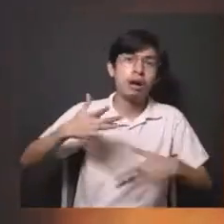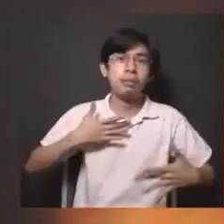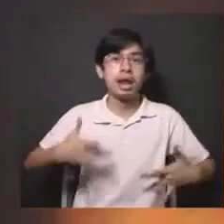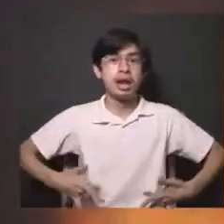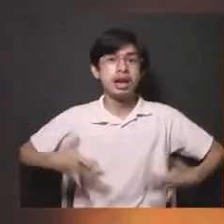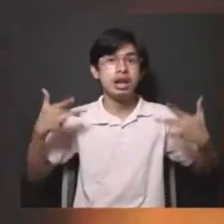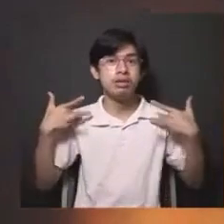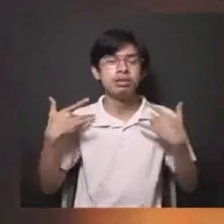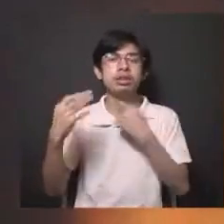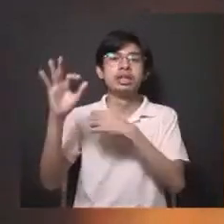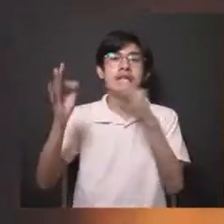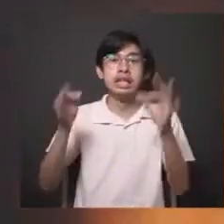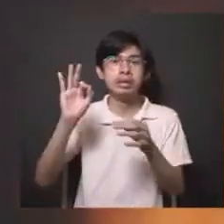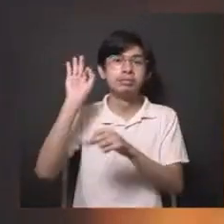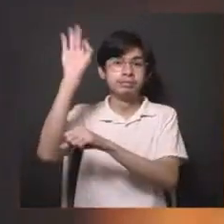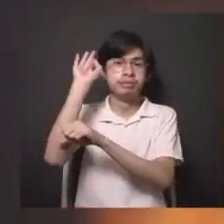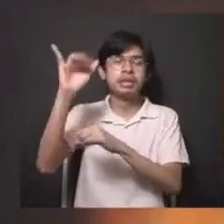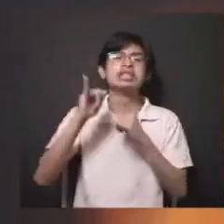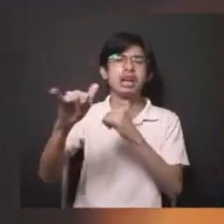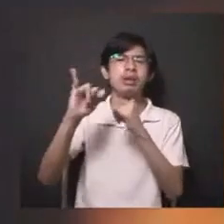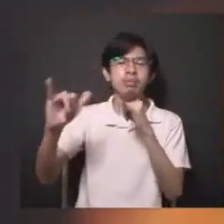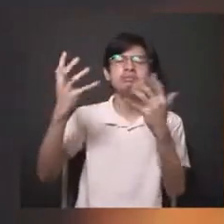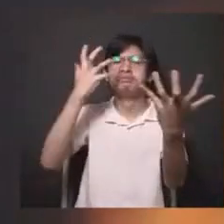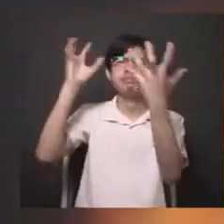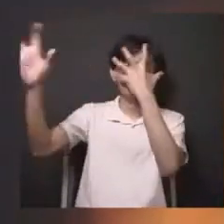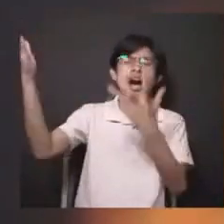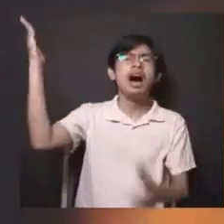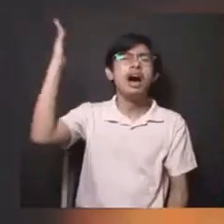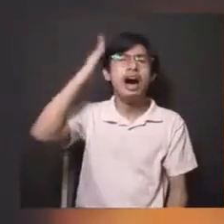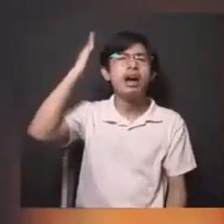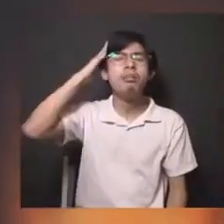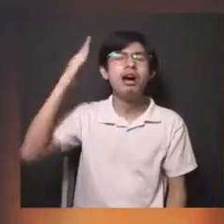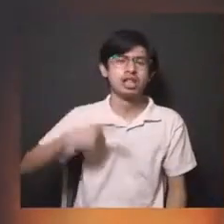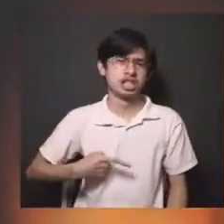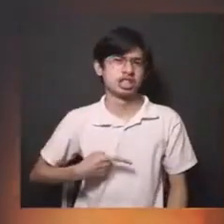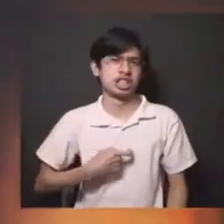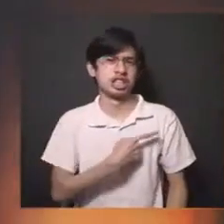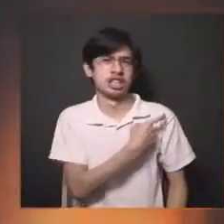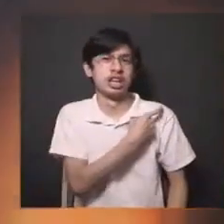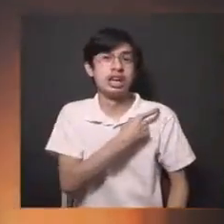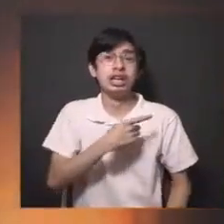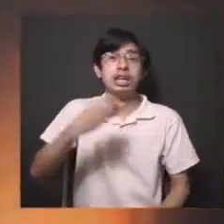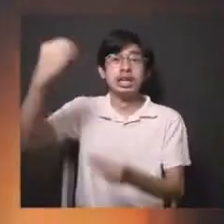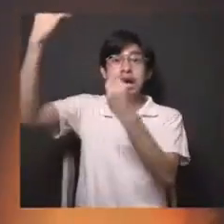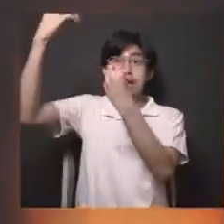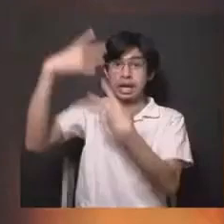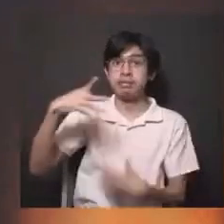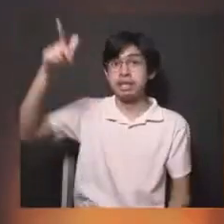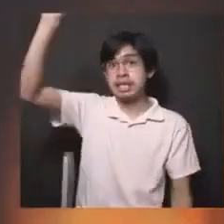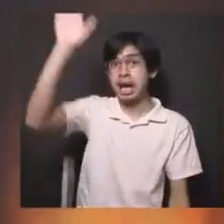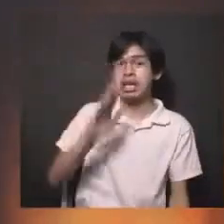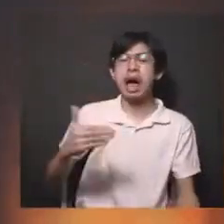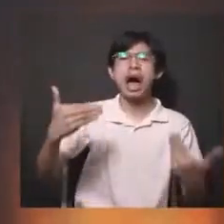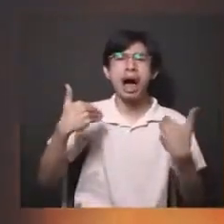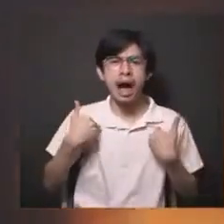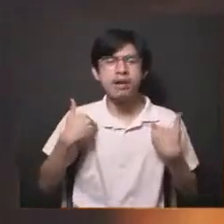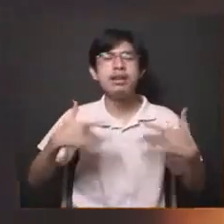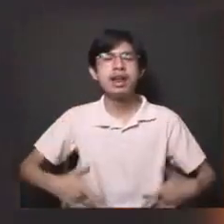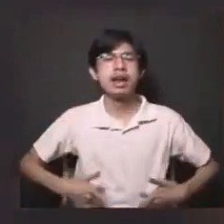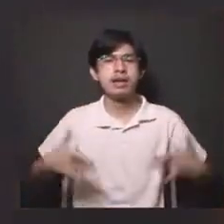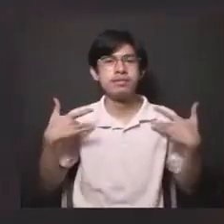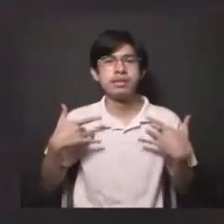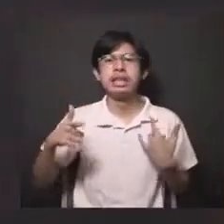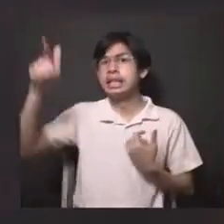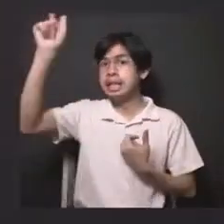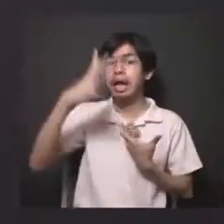you. I know your pain. And I'm telling you, God is in your life. He was in my life. He turned curse into blessing. He's going to do